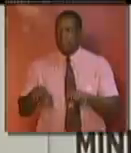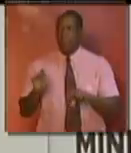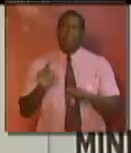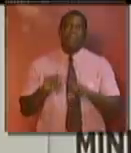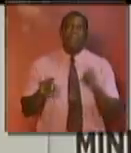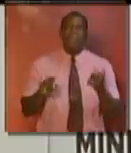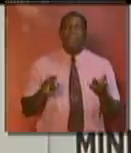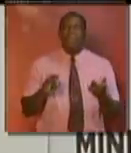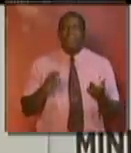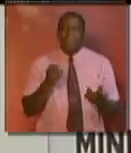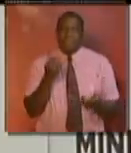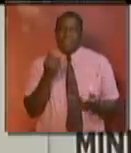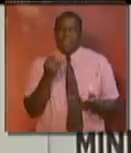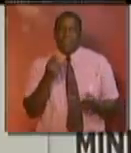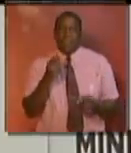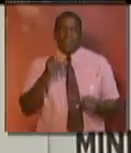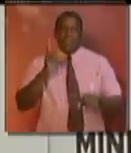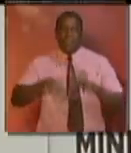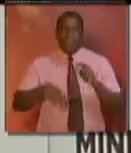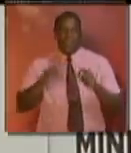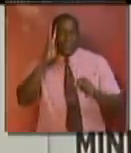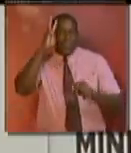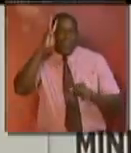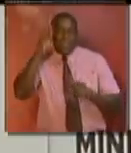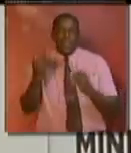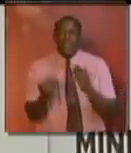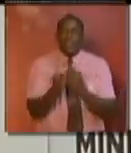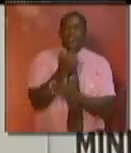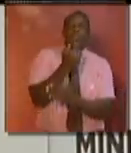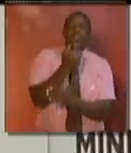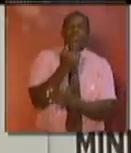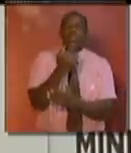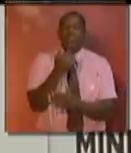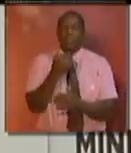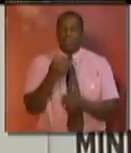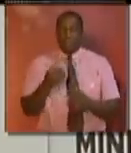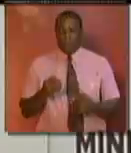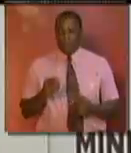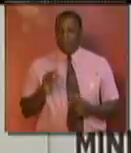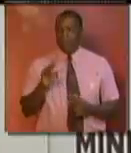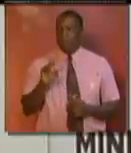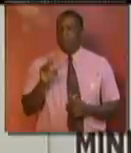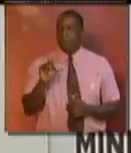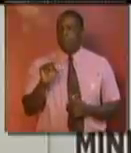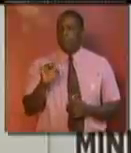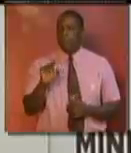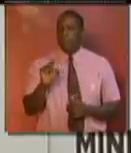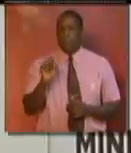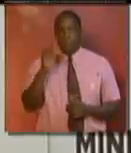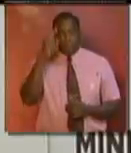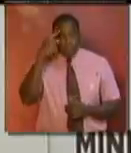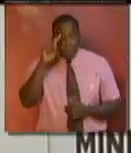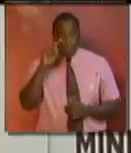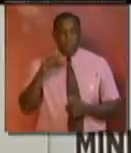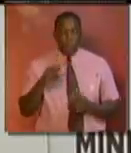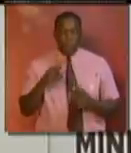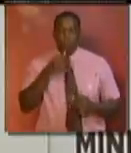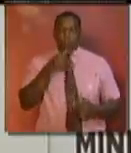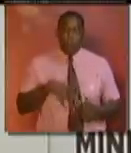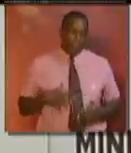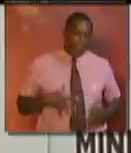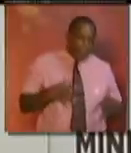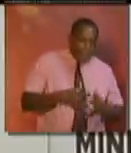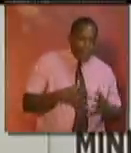neonatal intensive care units at Couva, Cora, and any of the other parallel healthcare facilities. So what we did